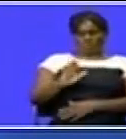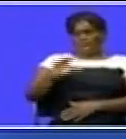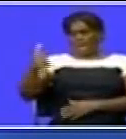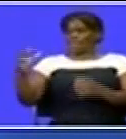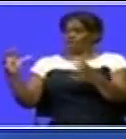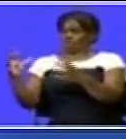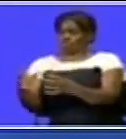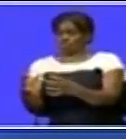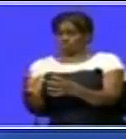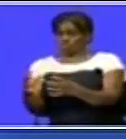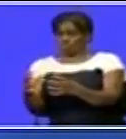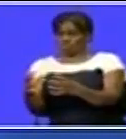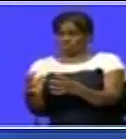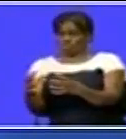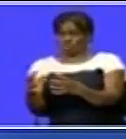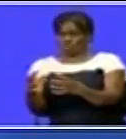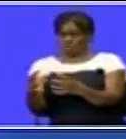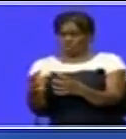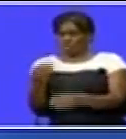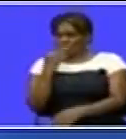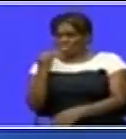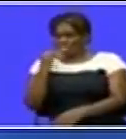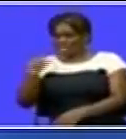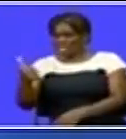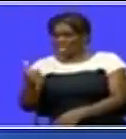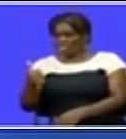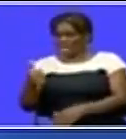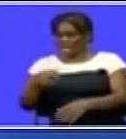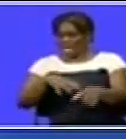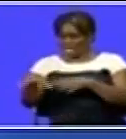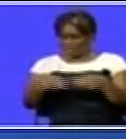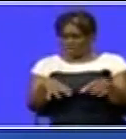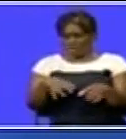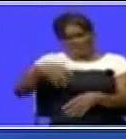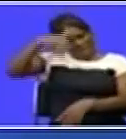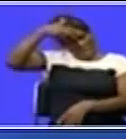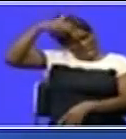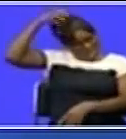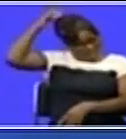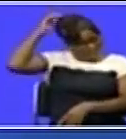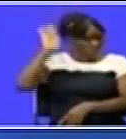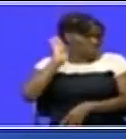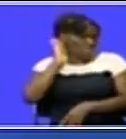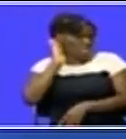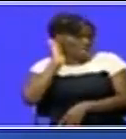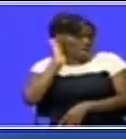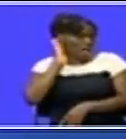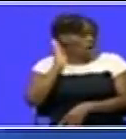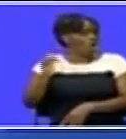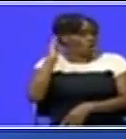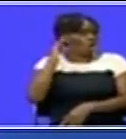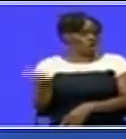other groups, apart from a lioness that was feasting on babu remains, most of the other lions reacted to the callback at 2.5